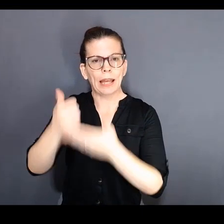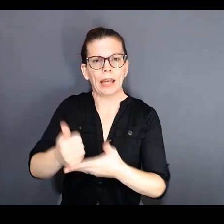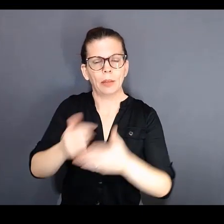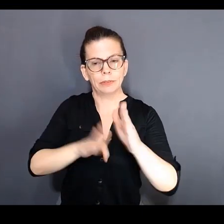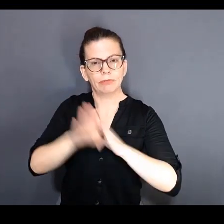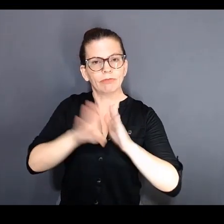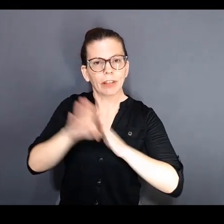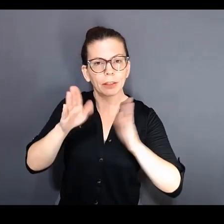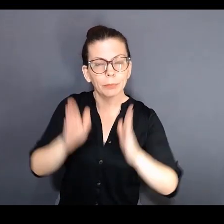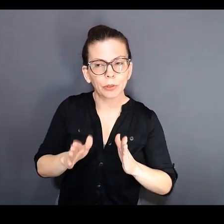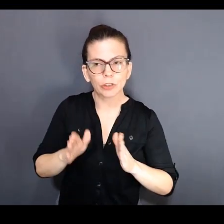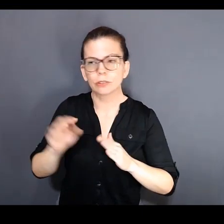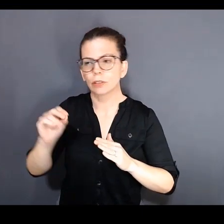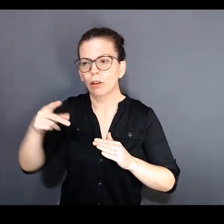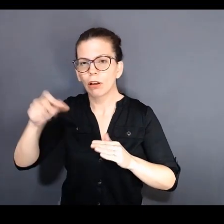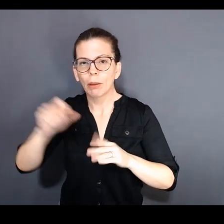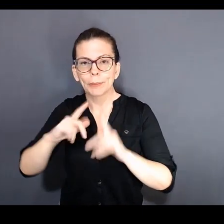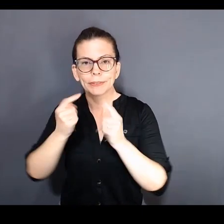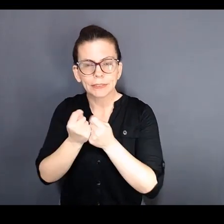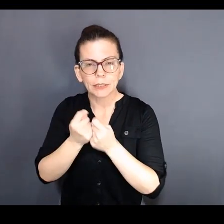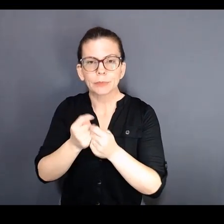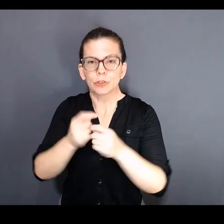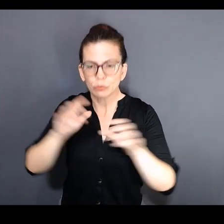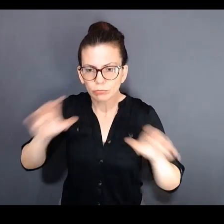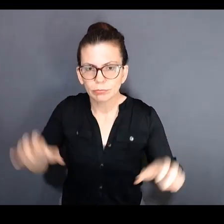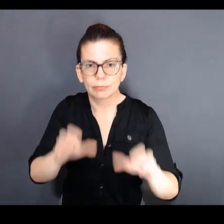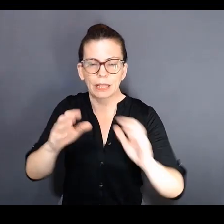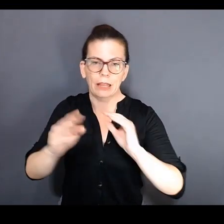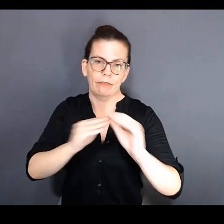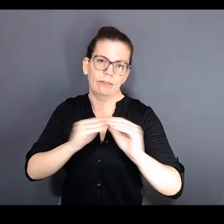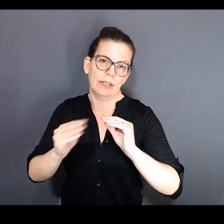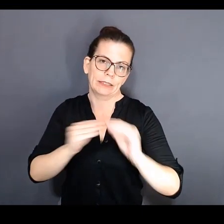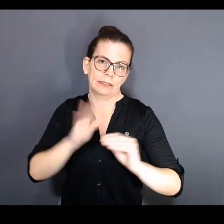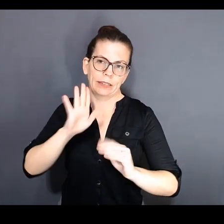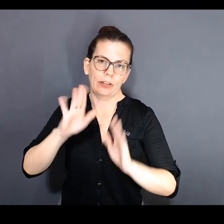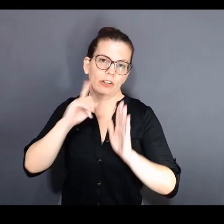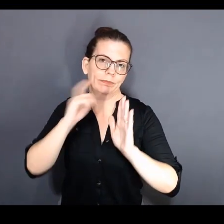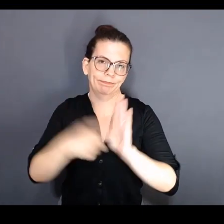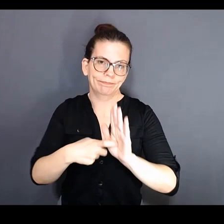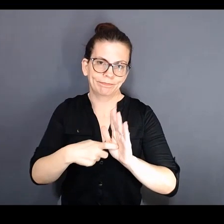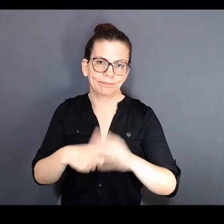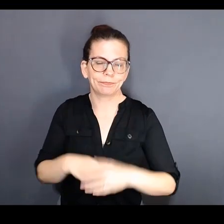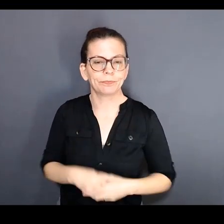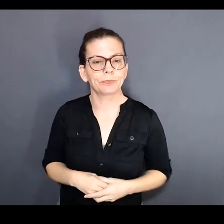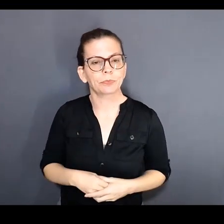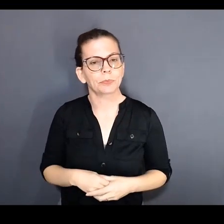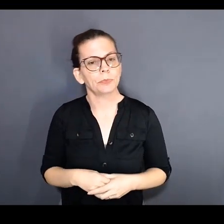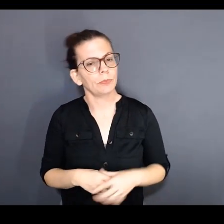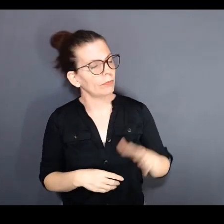to help developers, operations teams to go and actually fix what they identify.